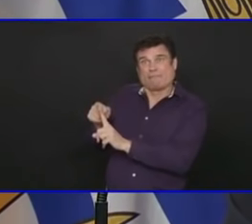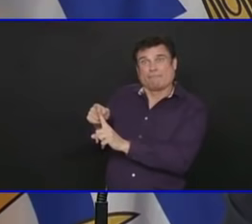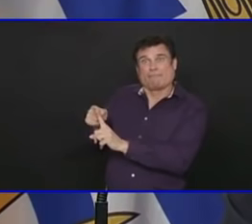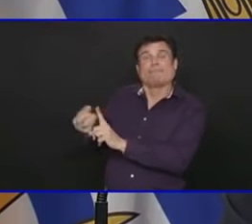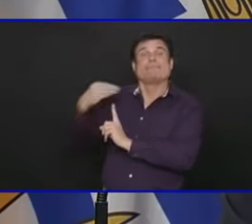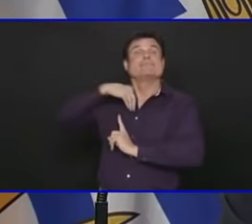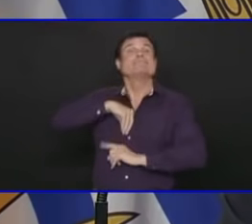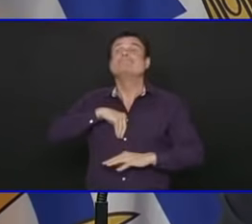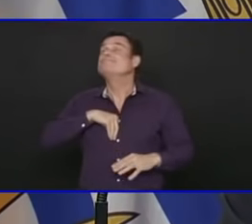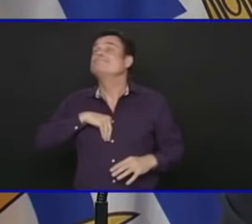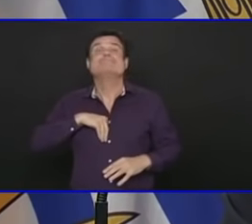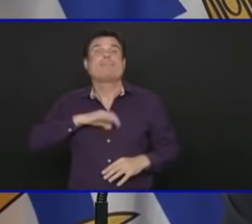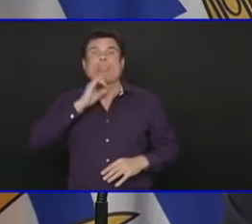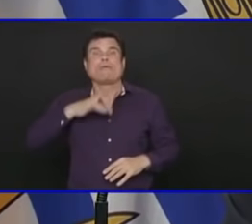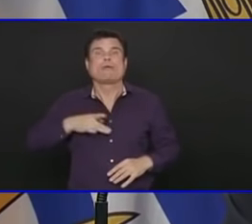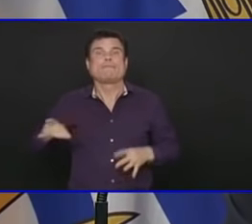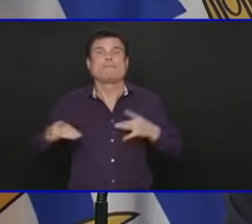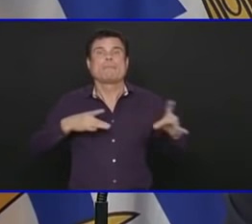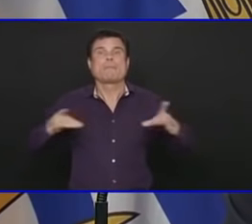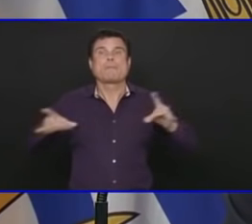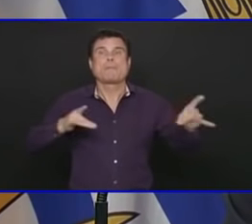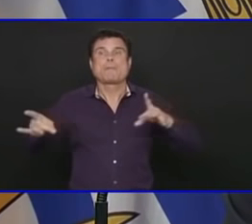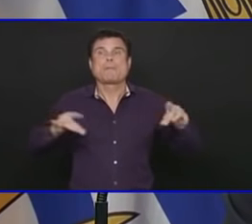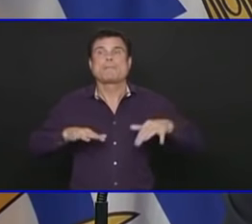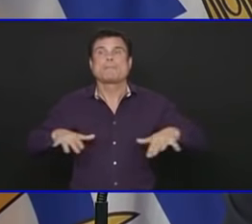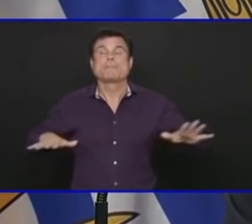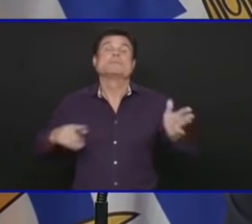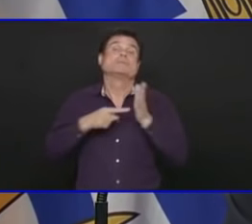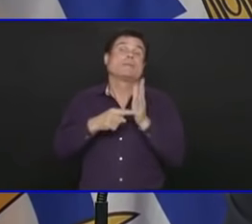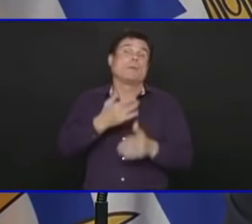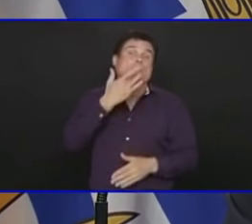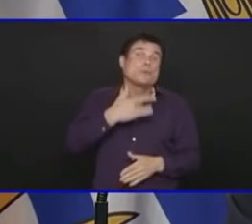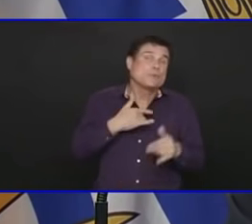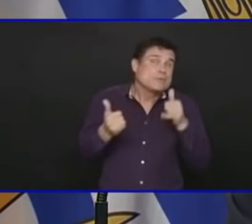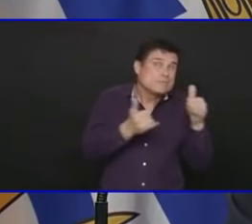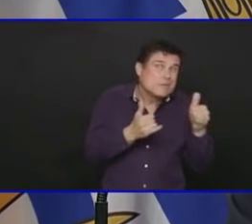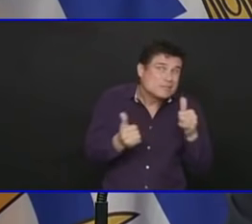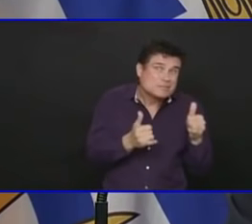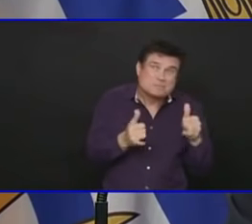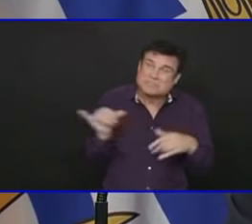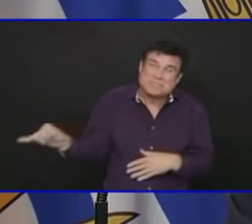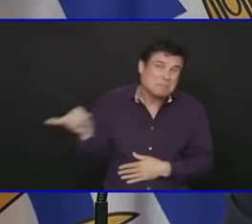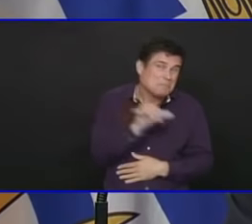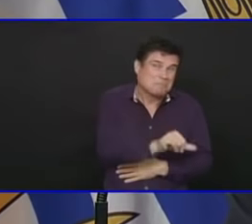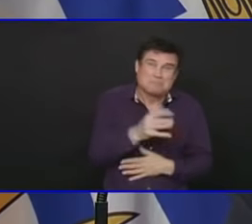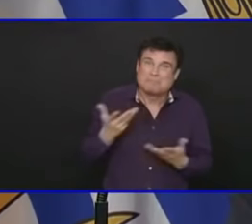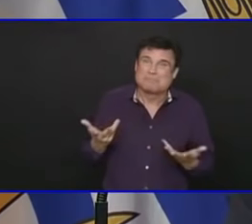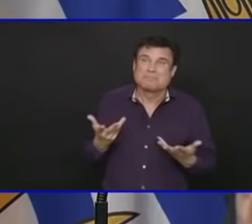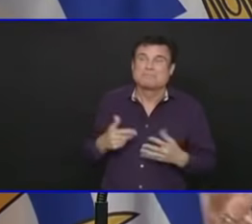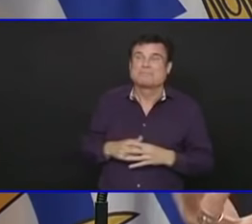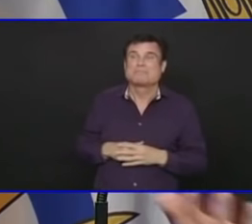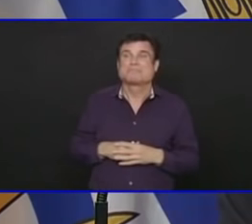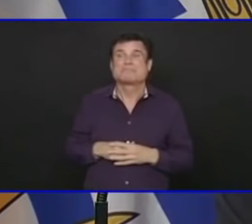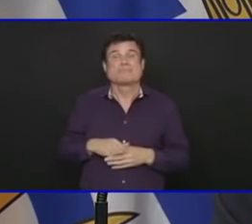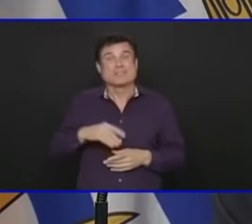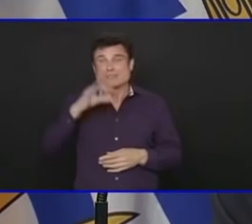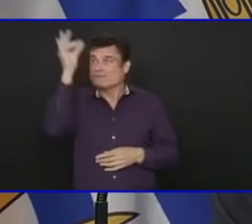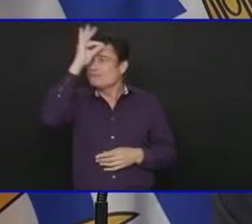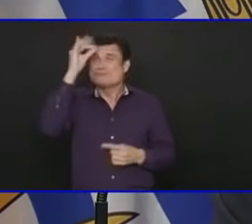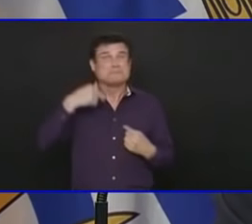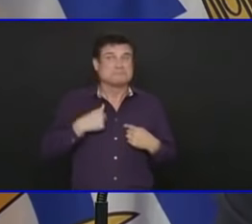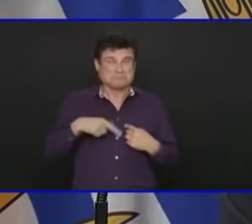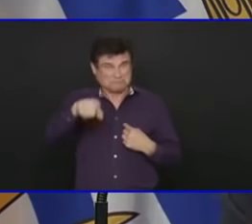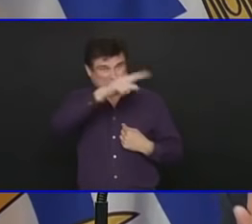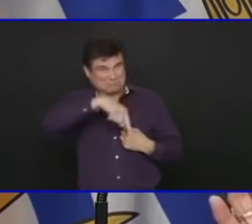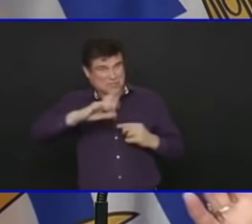We have essential travel that comes back and forth into British Columbia and out of British Columbia. So we aren't